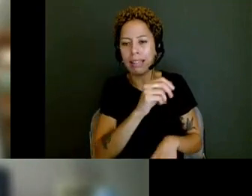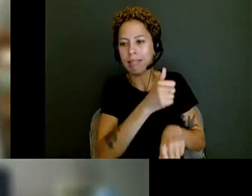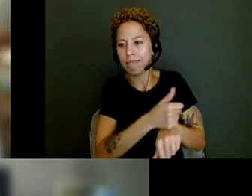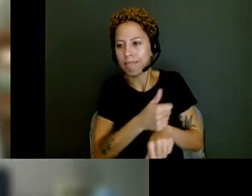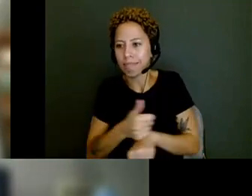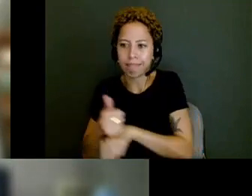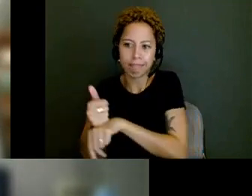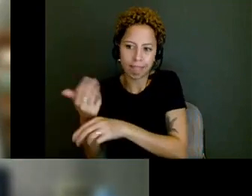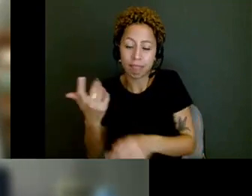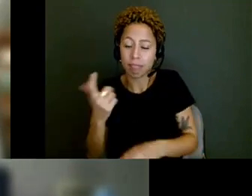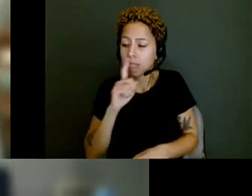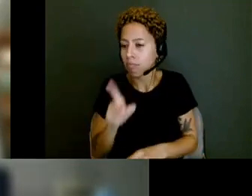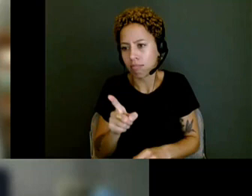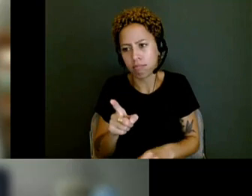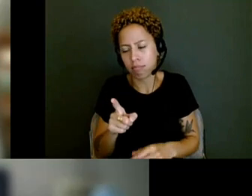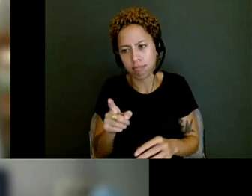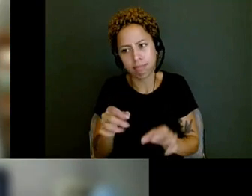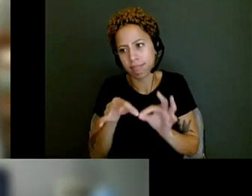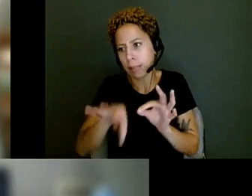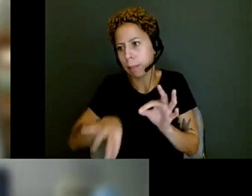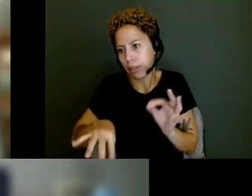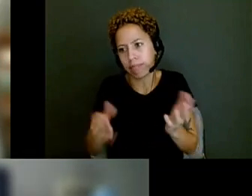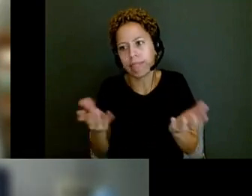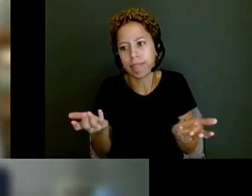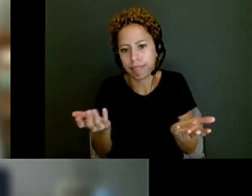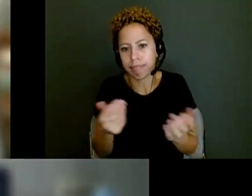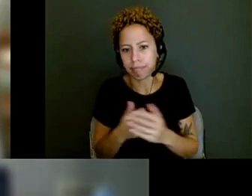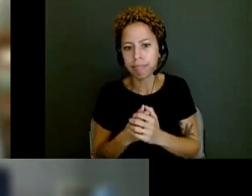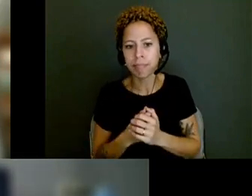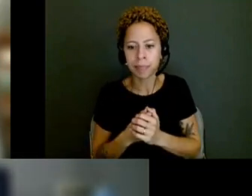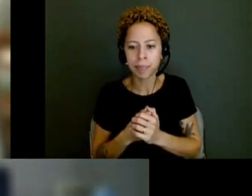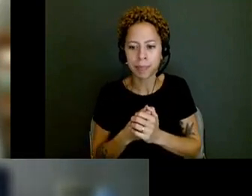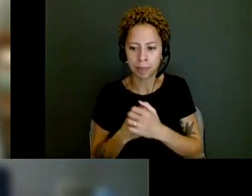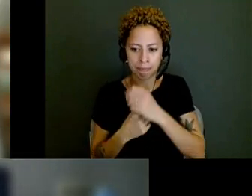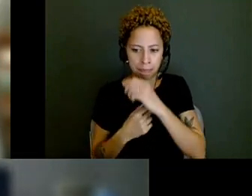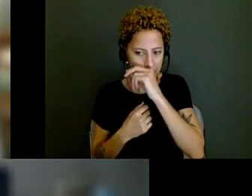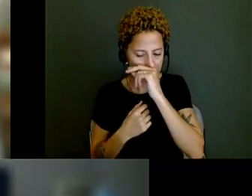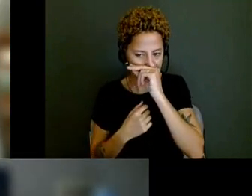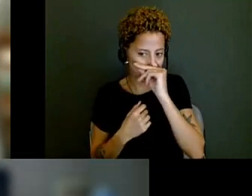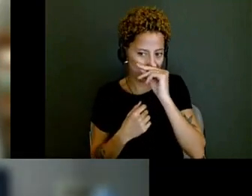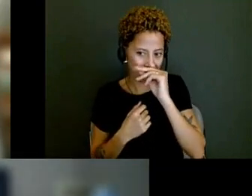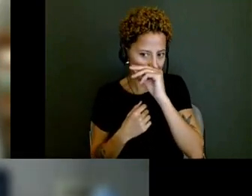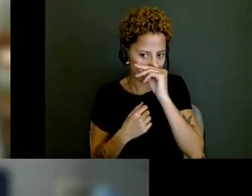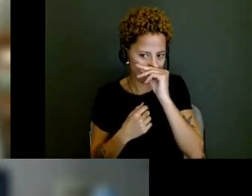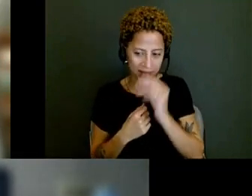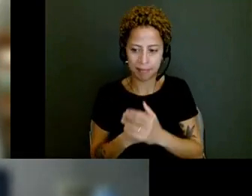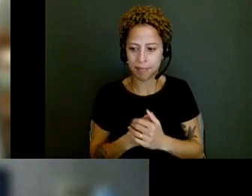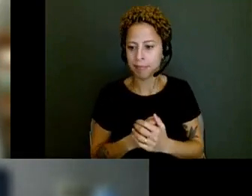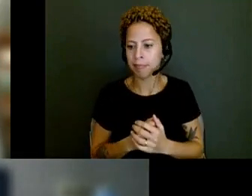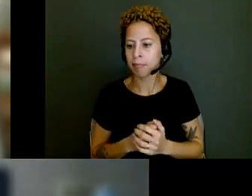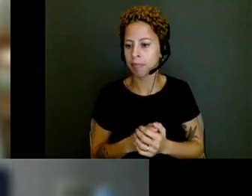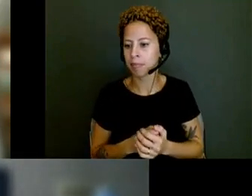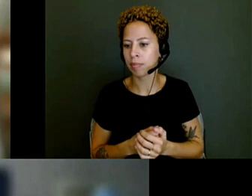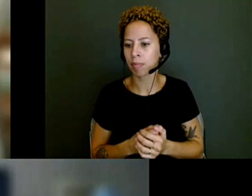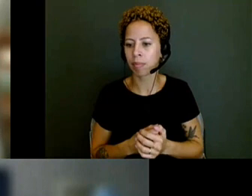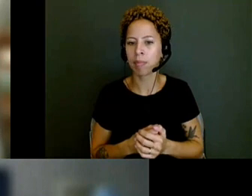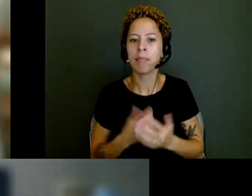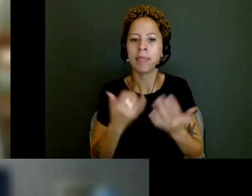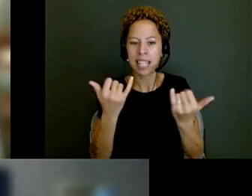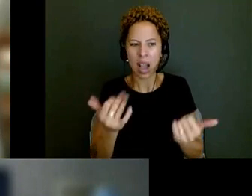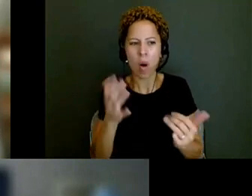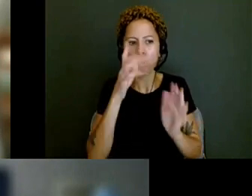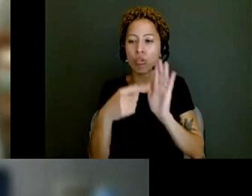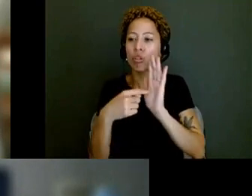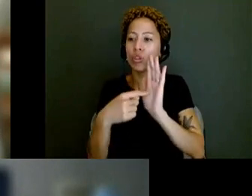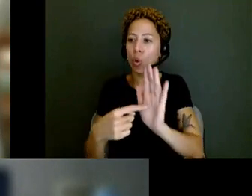quite straightforward. So what I'm going to do right now is I'm going to get into the process of adding a contact like you would